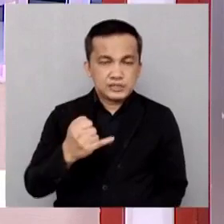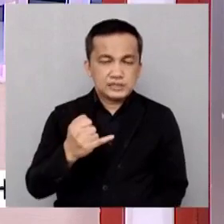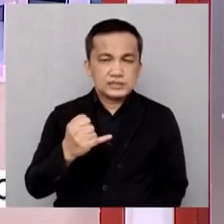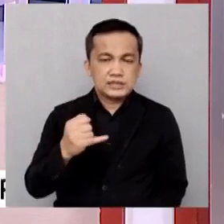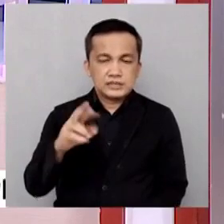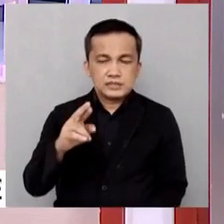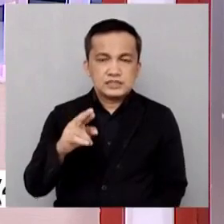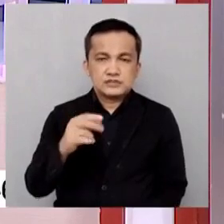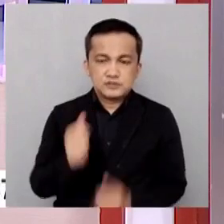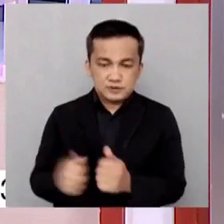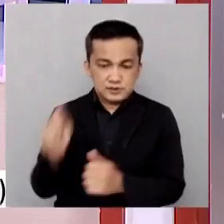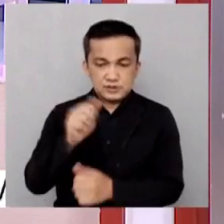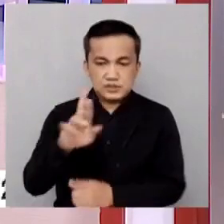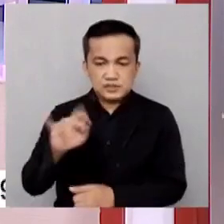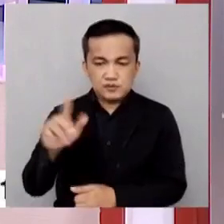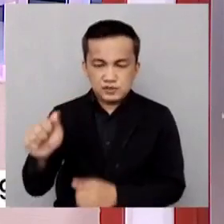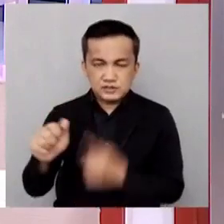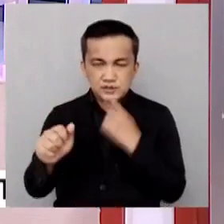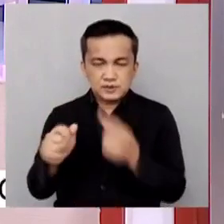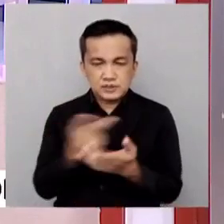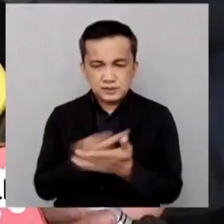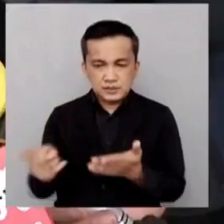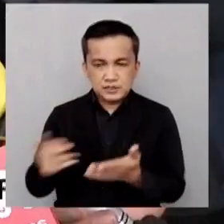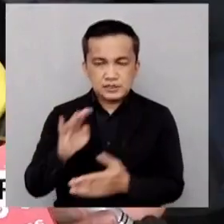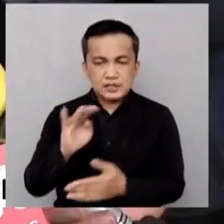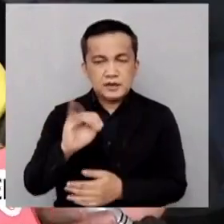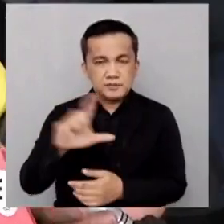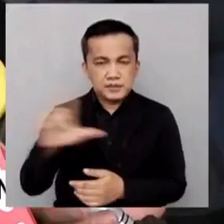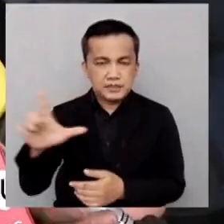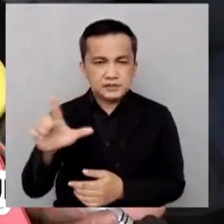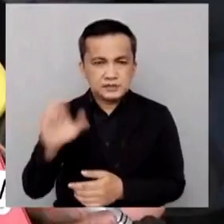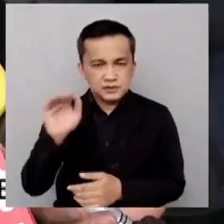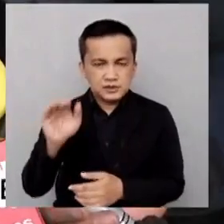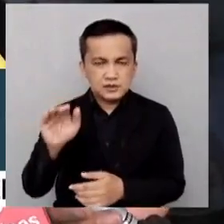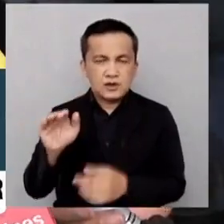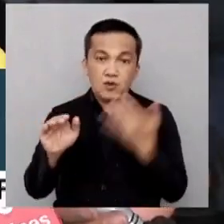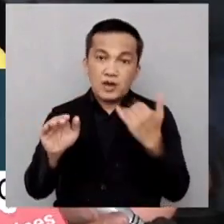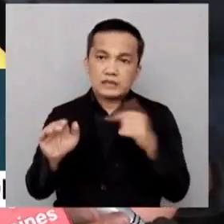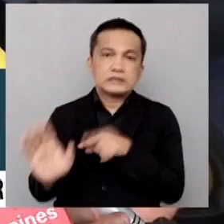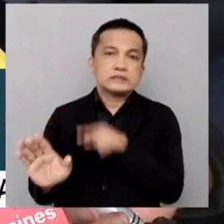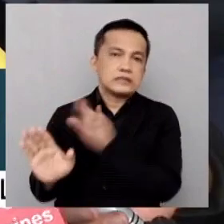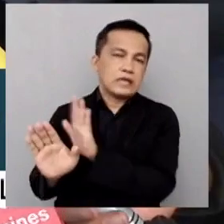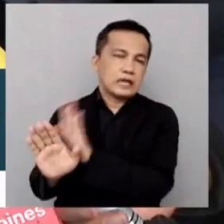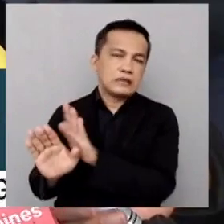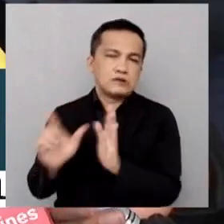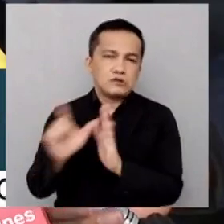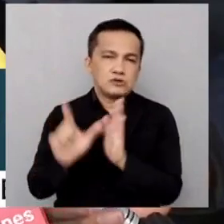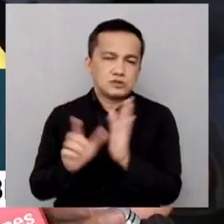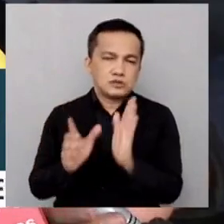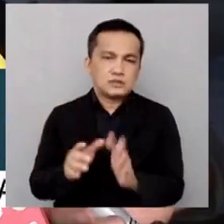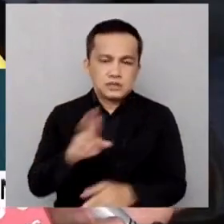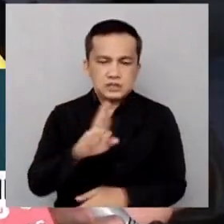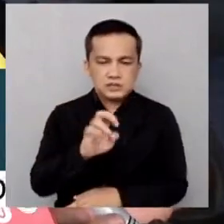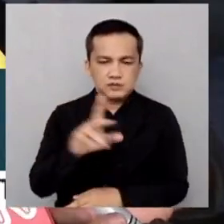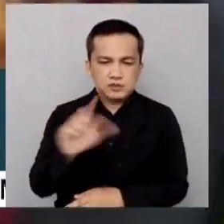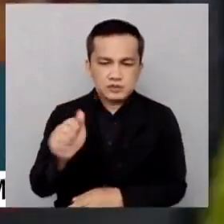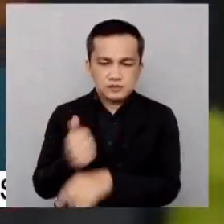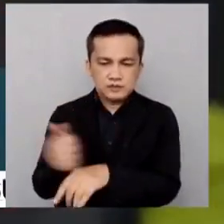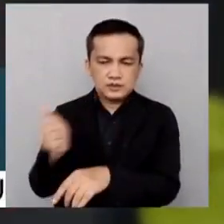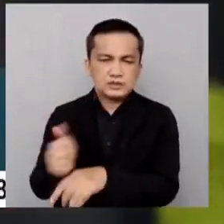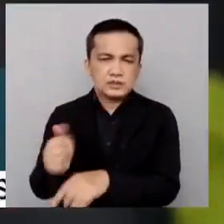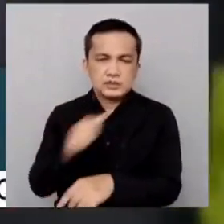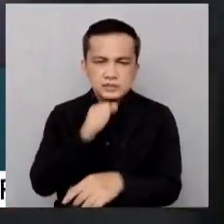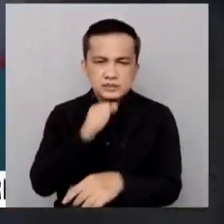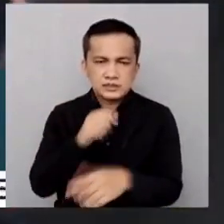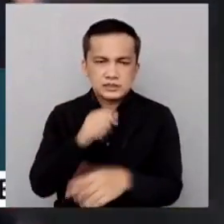of former Senator De Lima's bail petition is all due to her lawyers. Remulla blamed them for not filing a